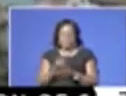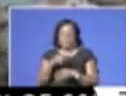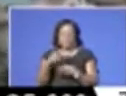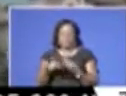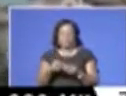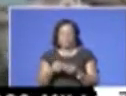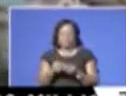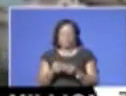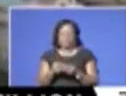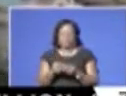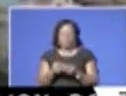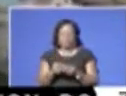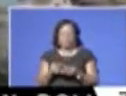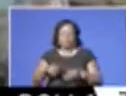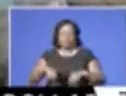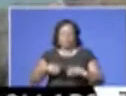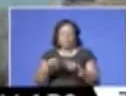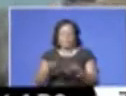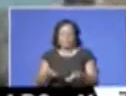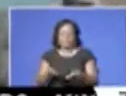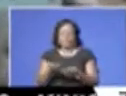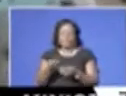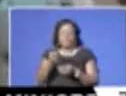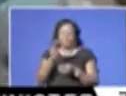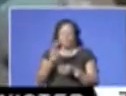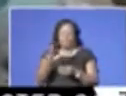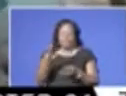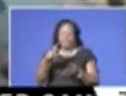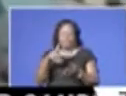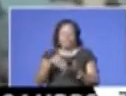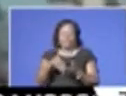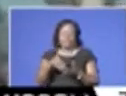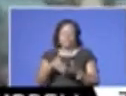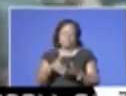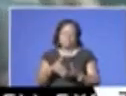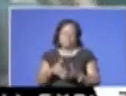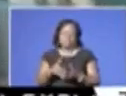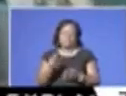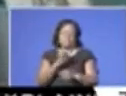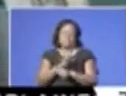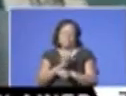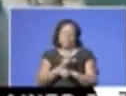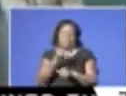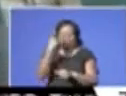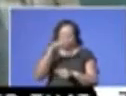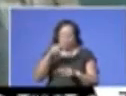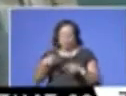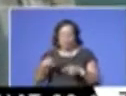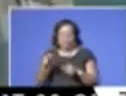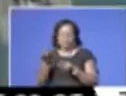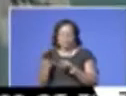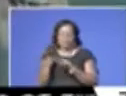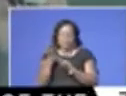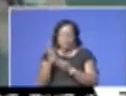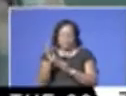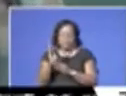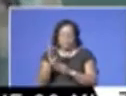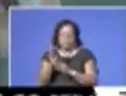intended to create 3,000 direct and indirect jobs for Grand Bahama. Thompson says recent discussions with